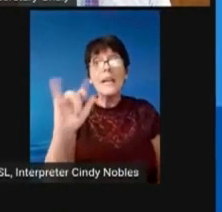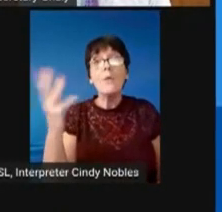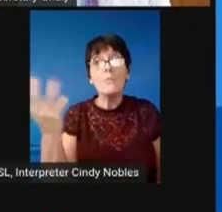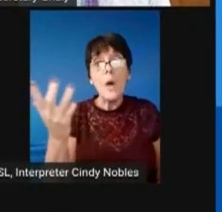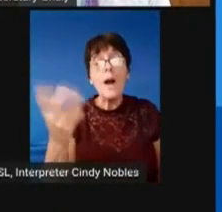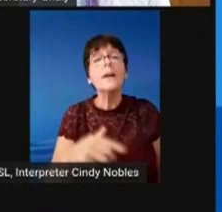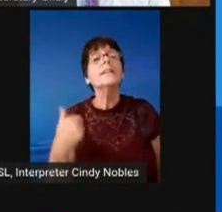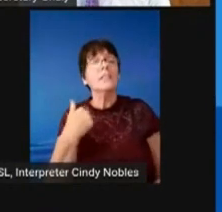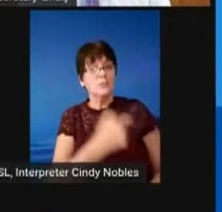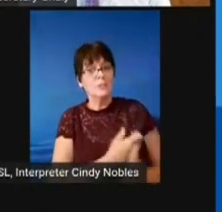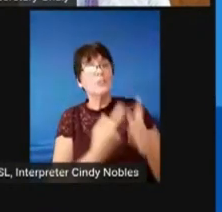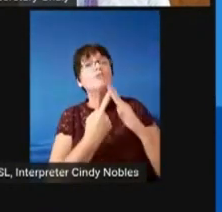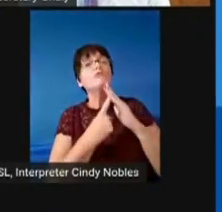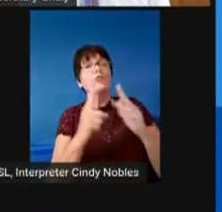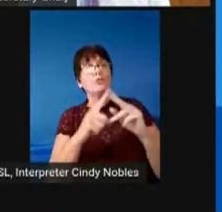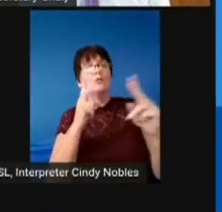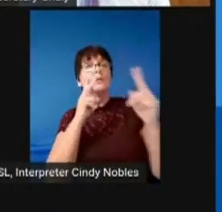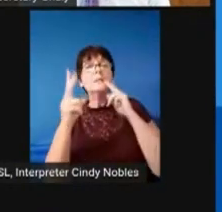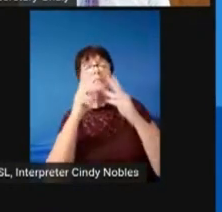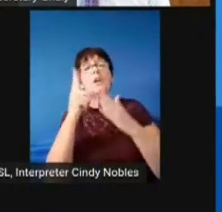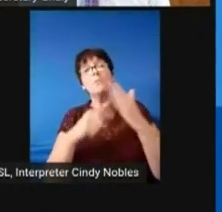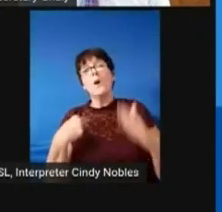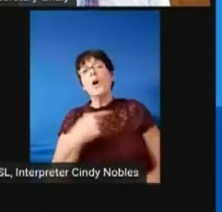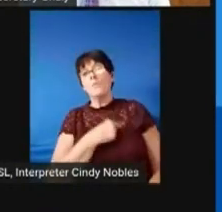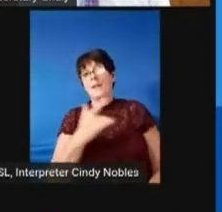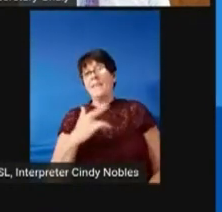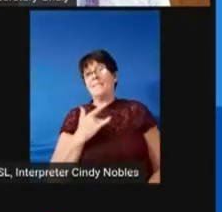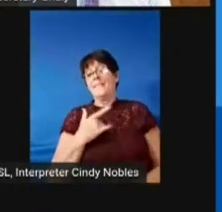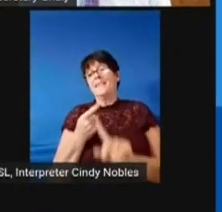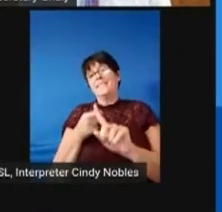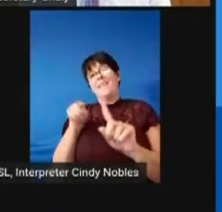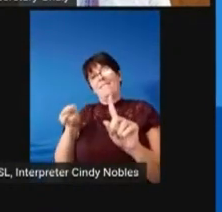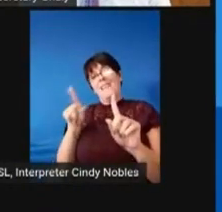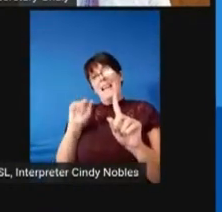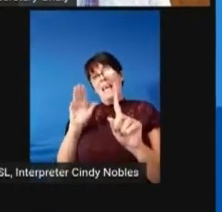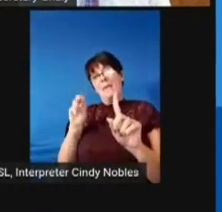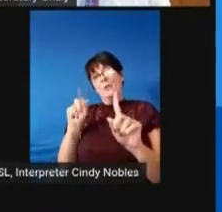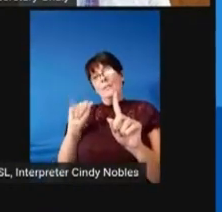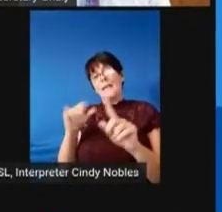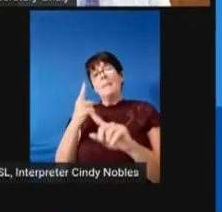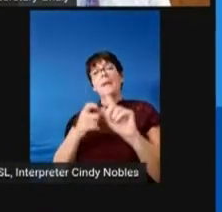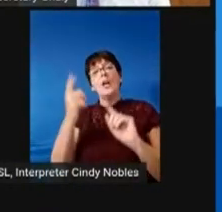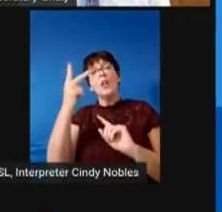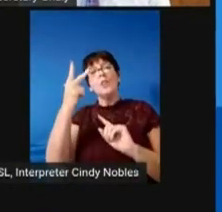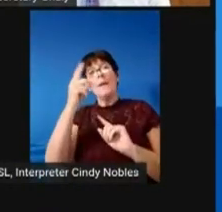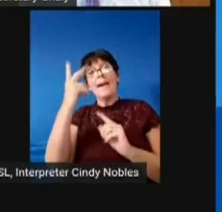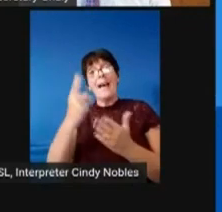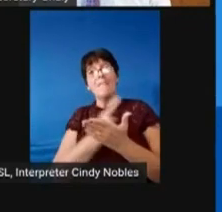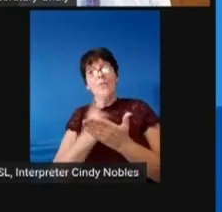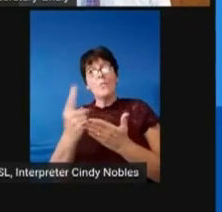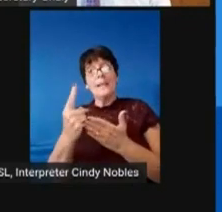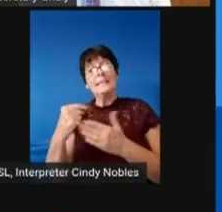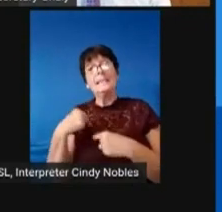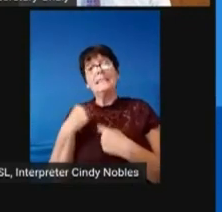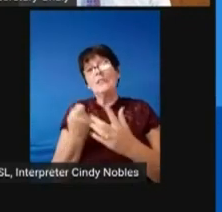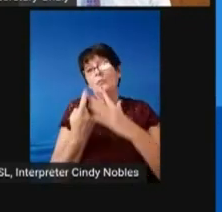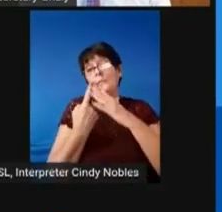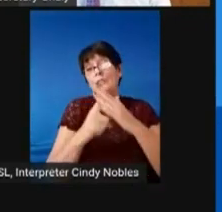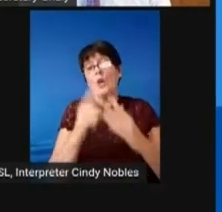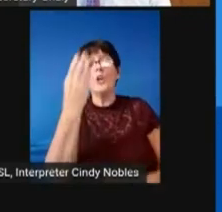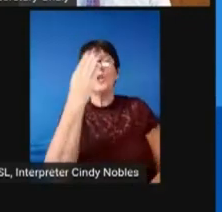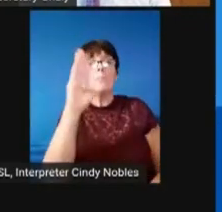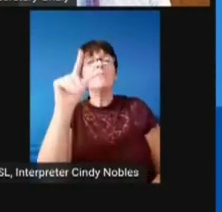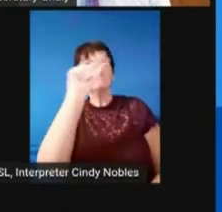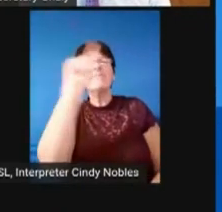We're starting to see what we think is attributable to Labor Day. Also, 3.5 weeks since we started the blueprint and